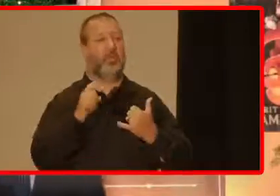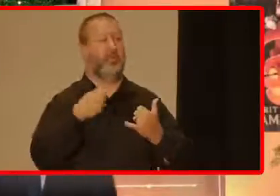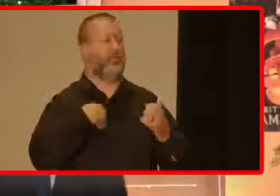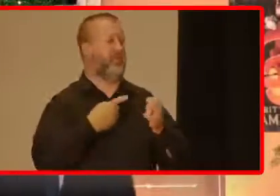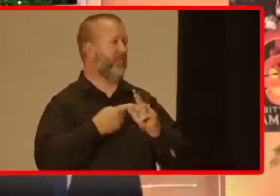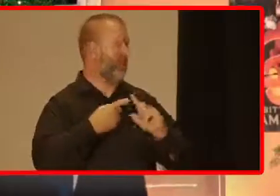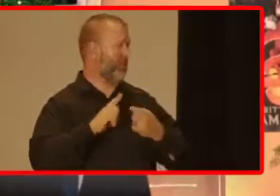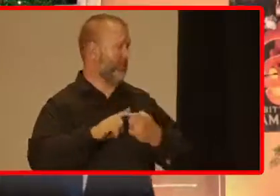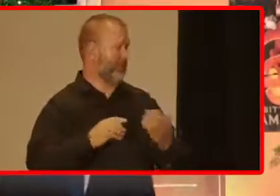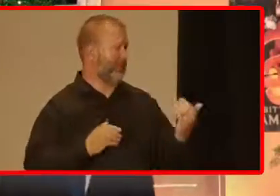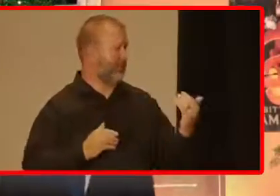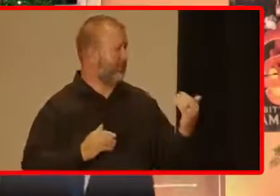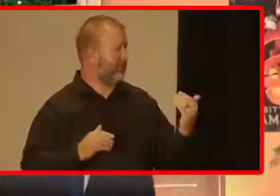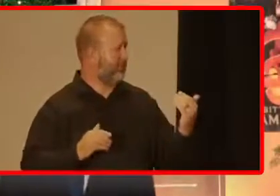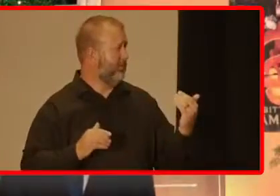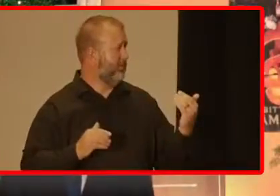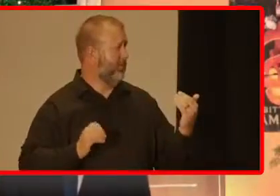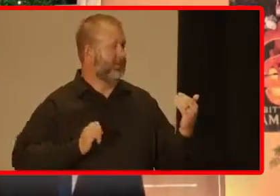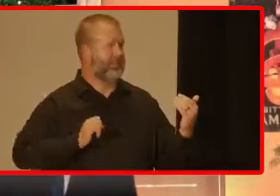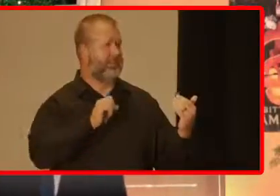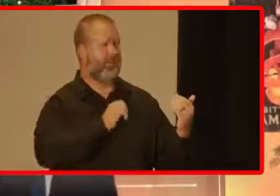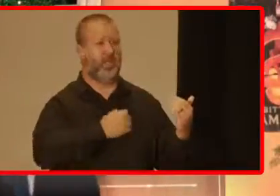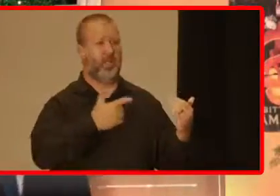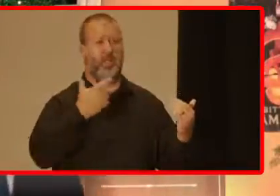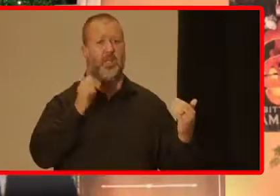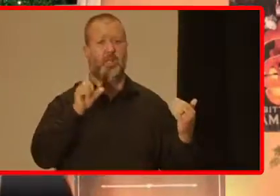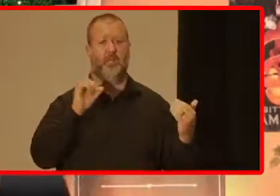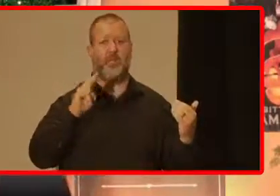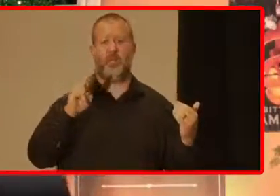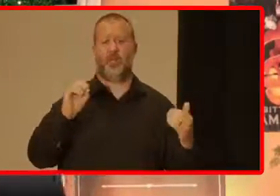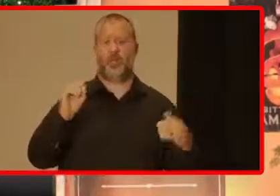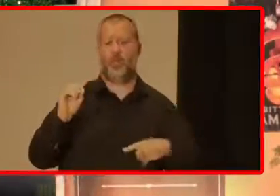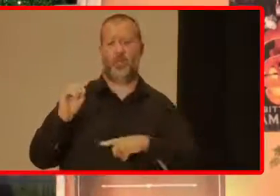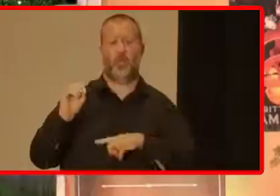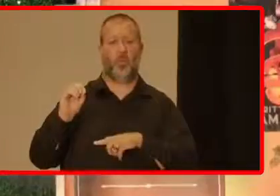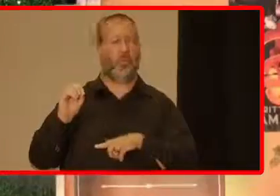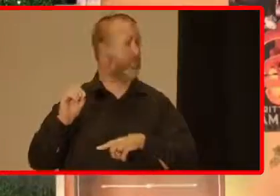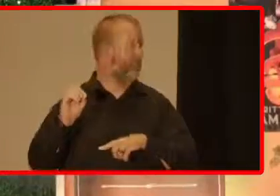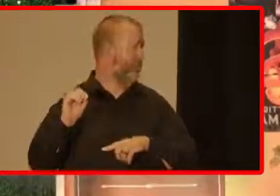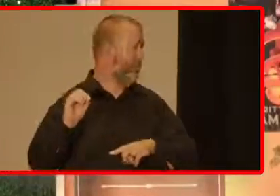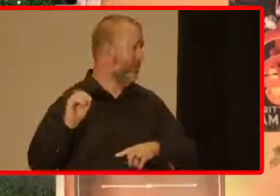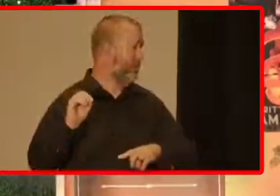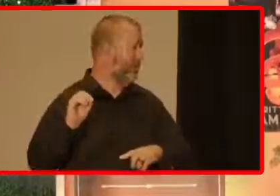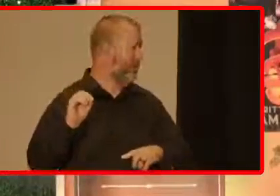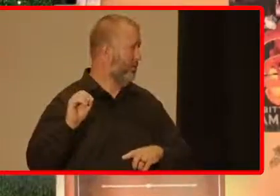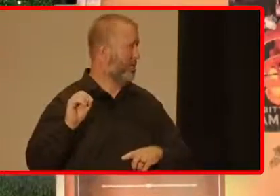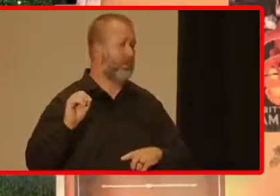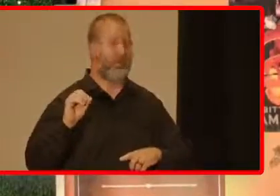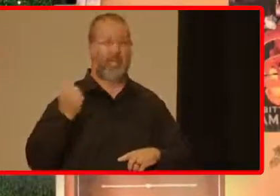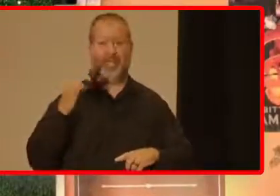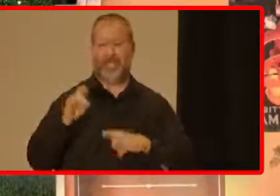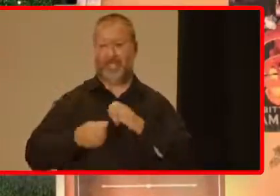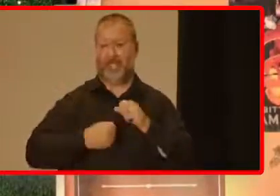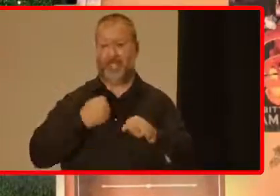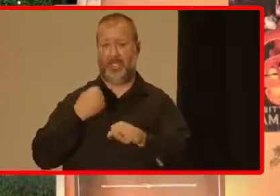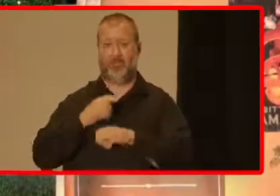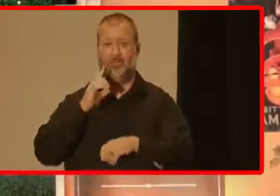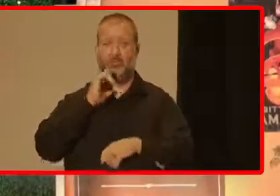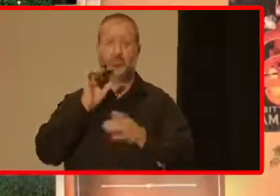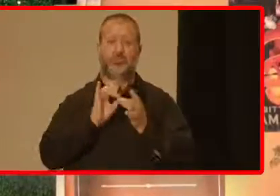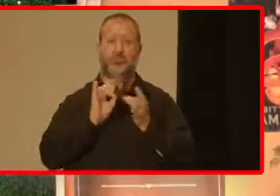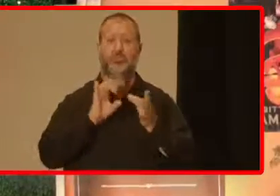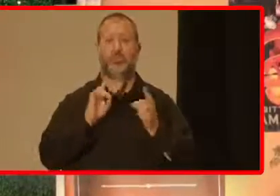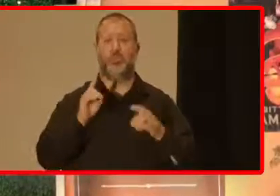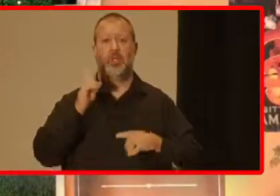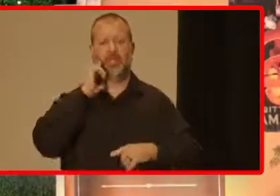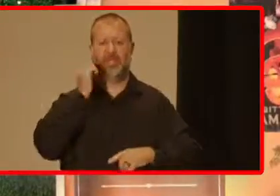friend Senator Galvano to come back up. I'm right here. So for 18 years, we've been saying, I think we've